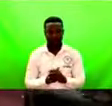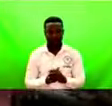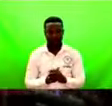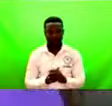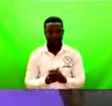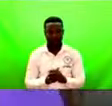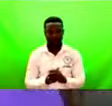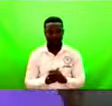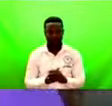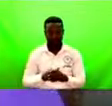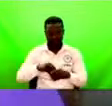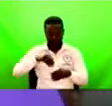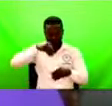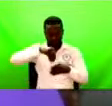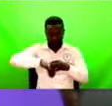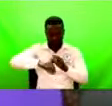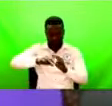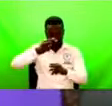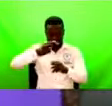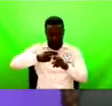In the name of God the Father,